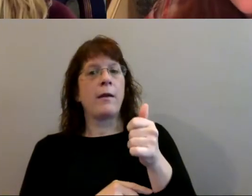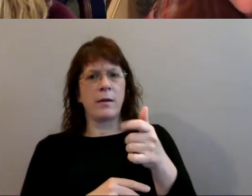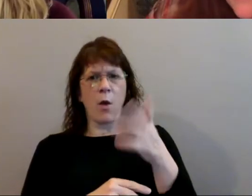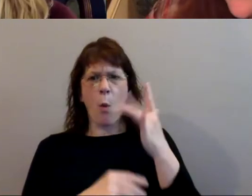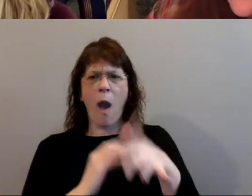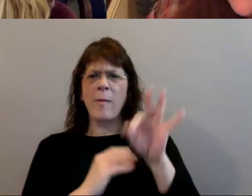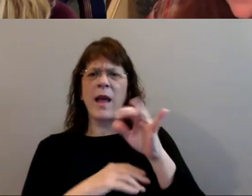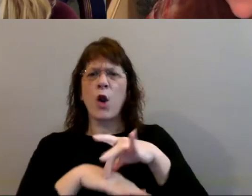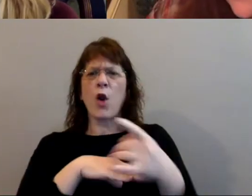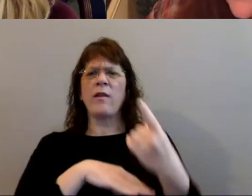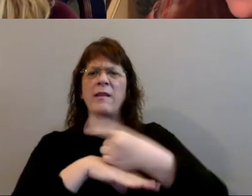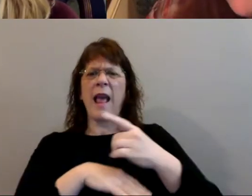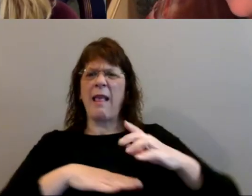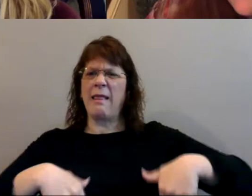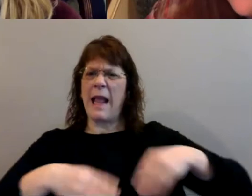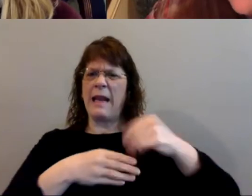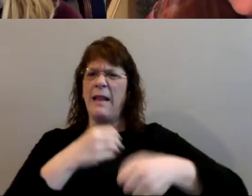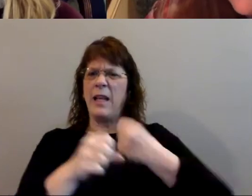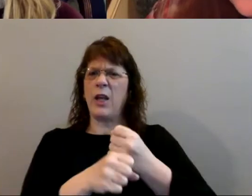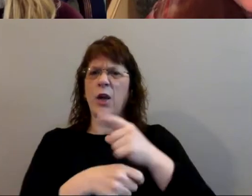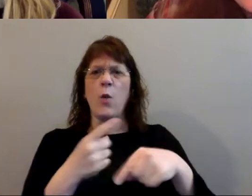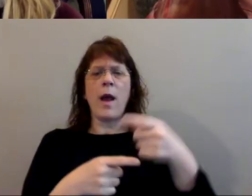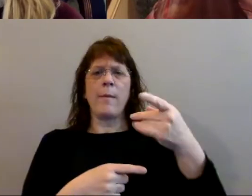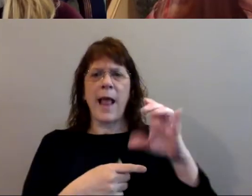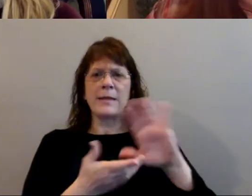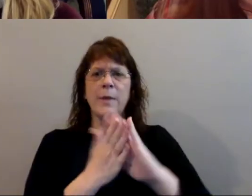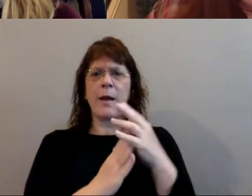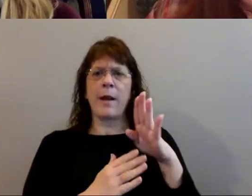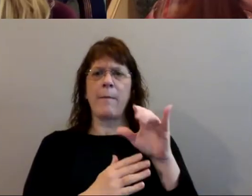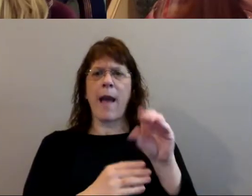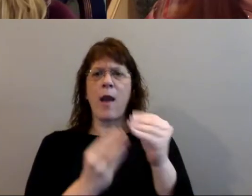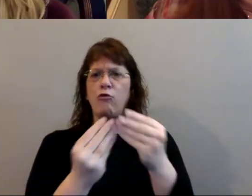in the year when plastics are becoming biodegradable and harder to clean up?